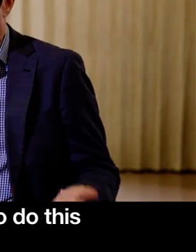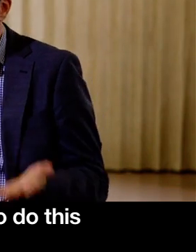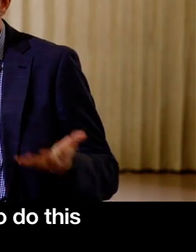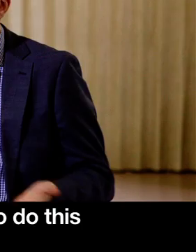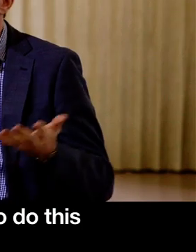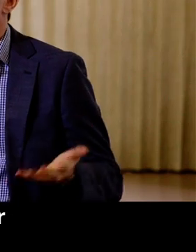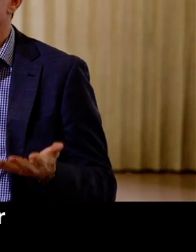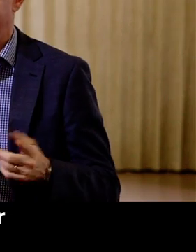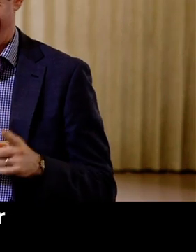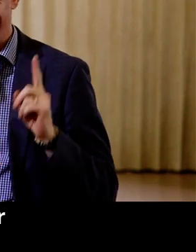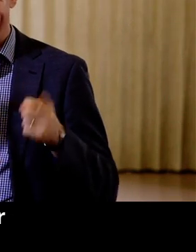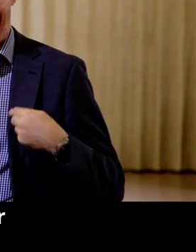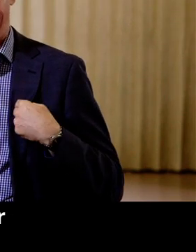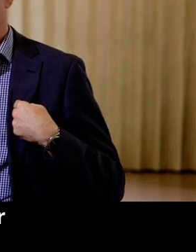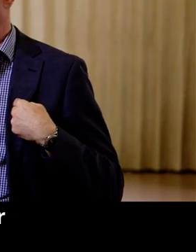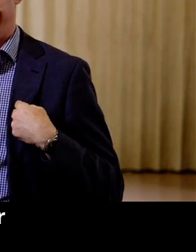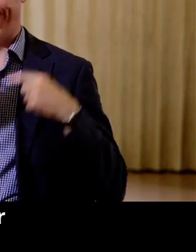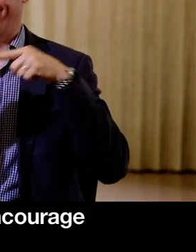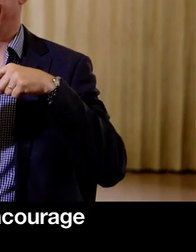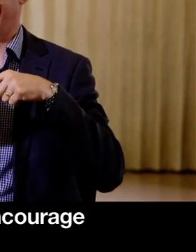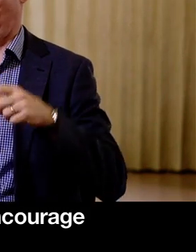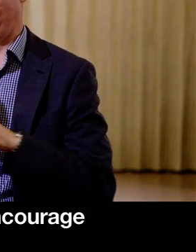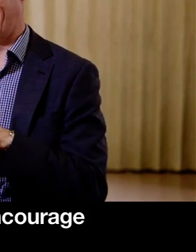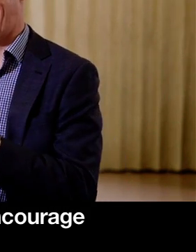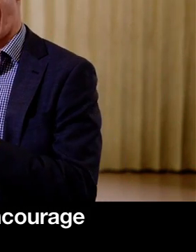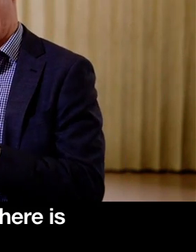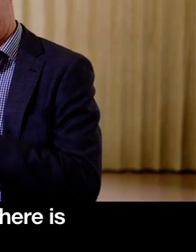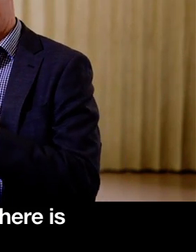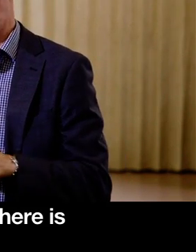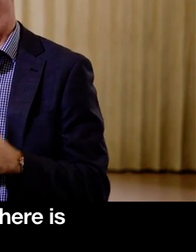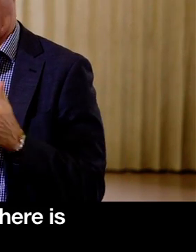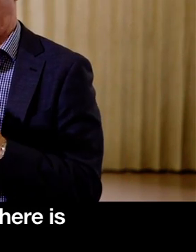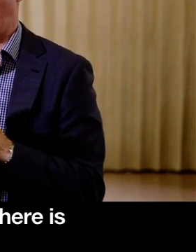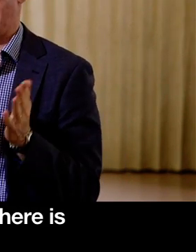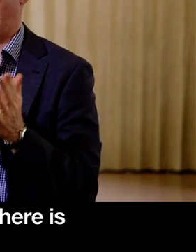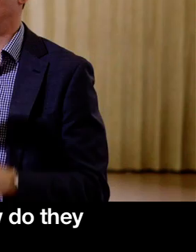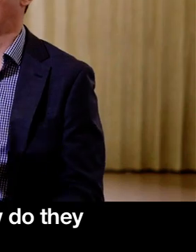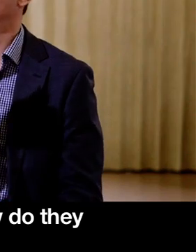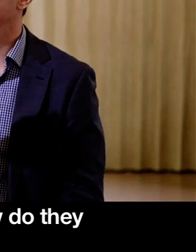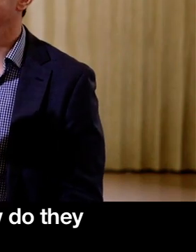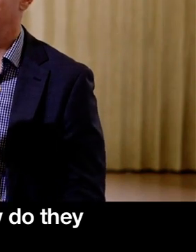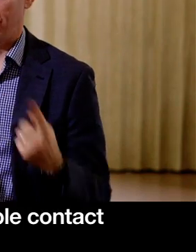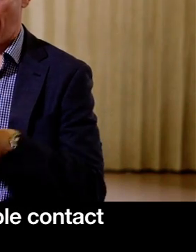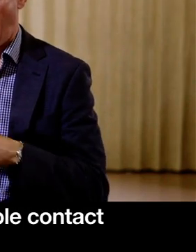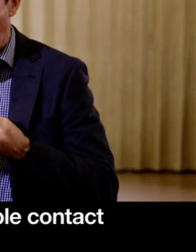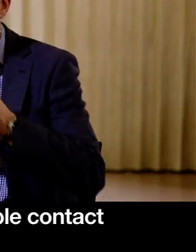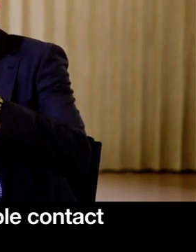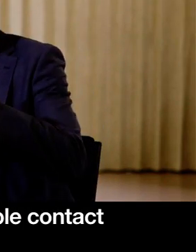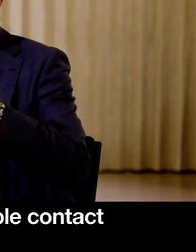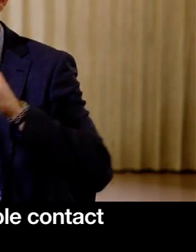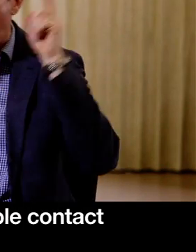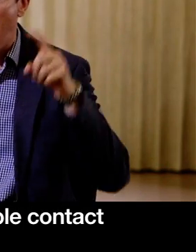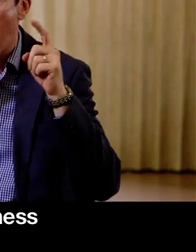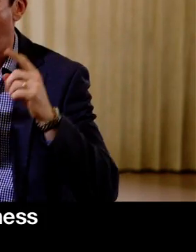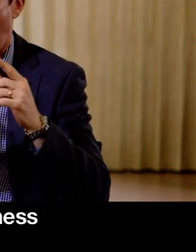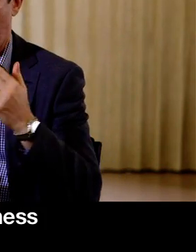like to do this, I'd like to do this, I'd like to do the other. But we didn't know how to encourage people because, of course, it was the phone call issue about how do they drum up business, how